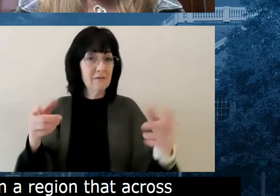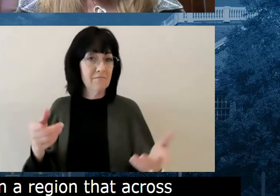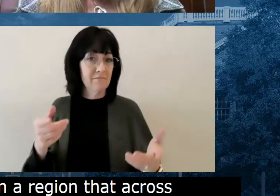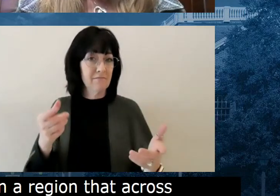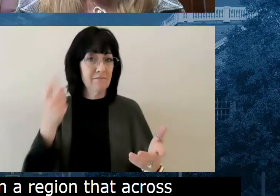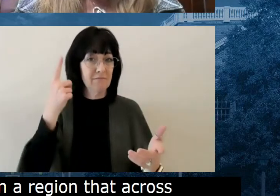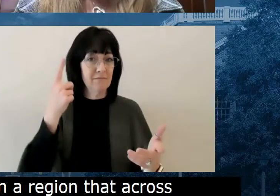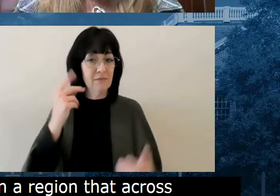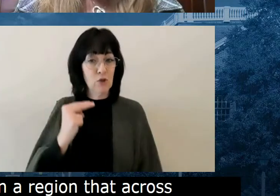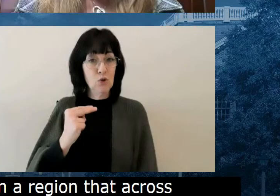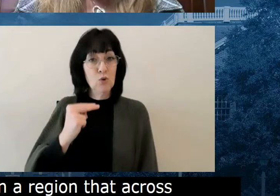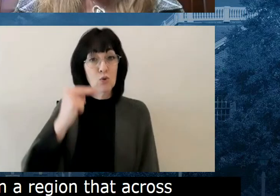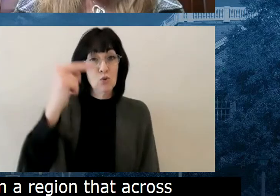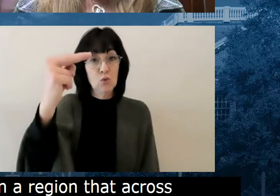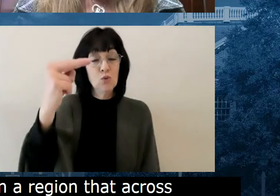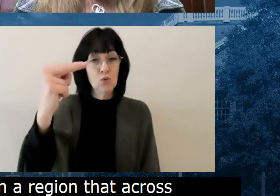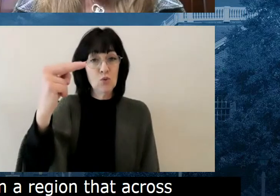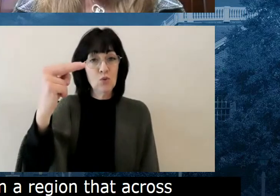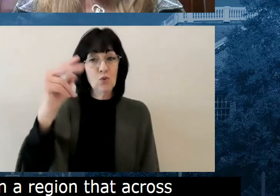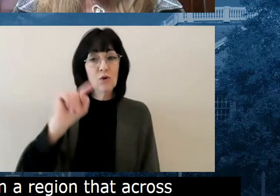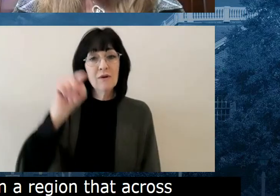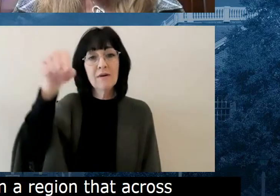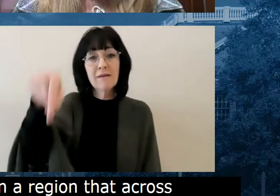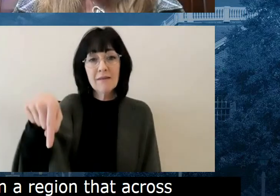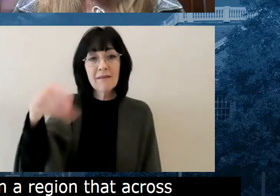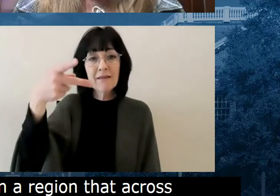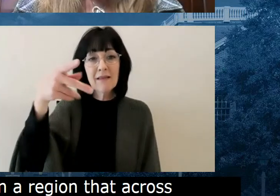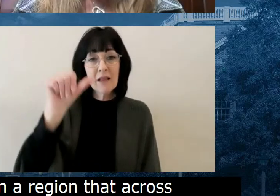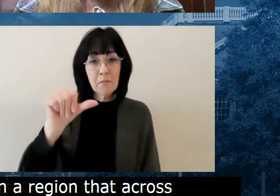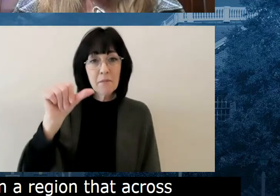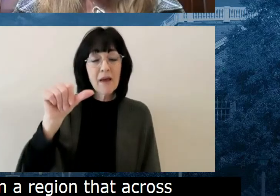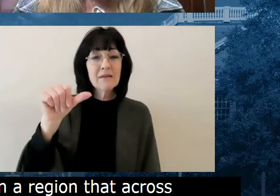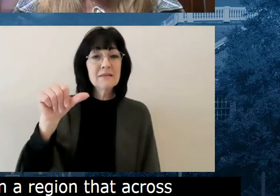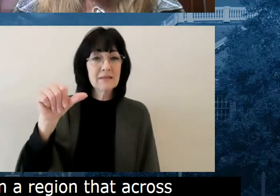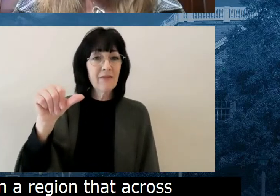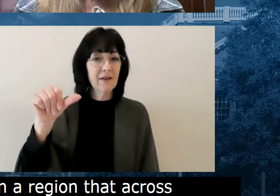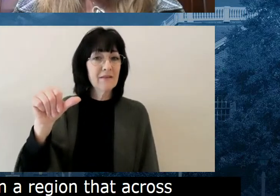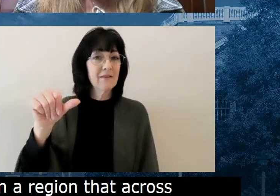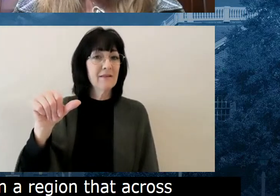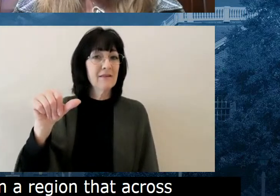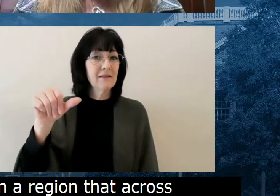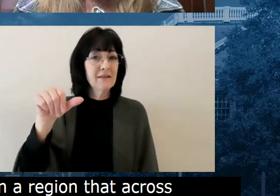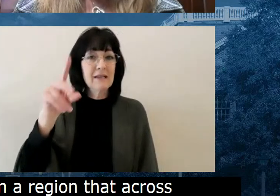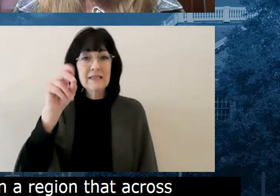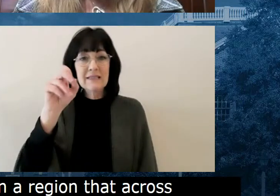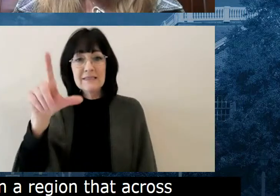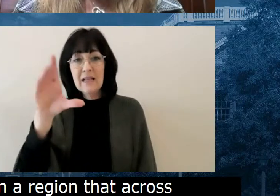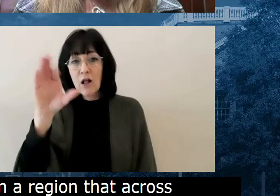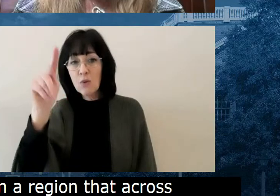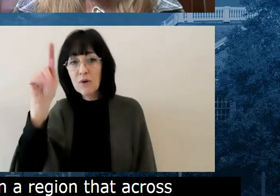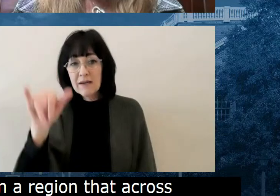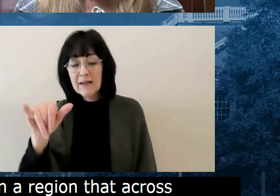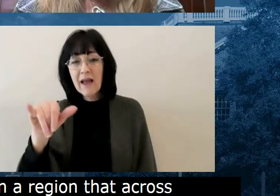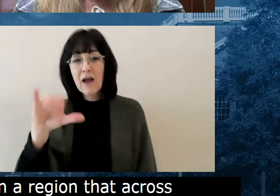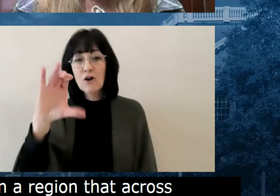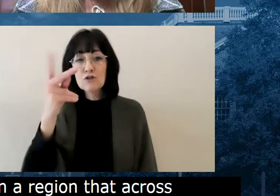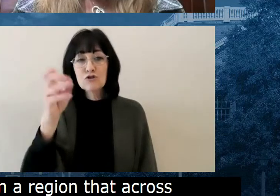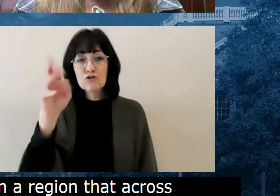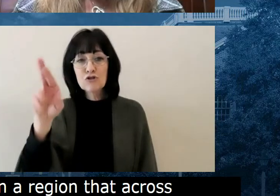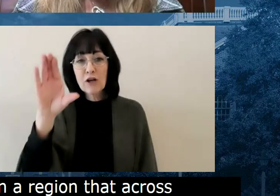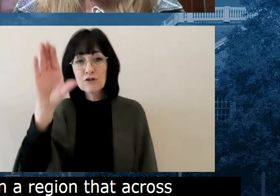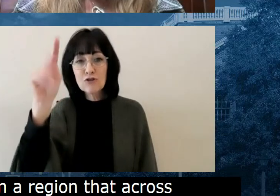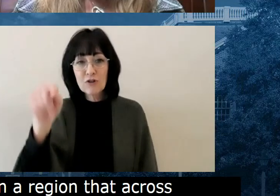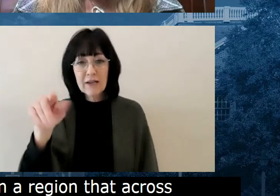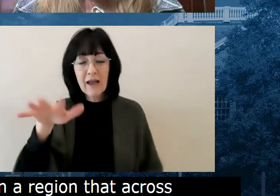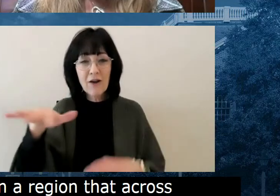around Newcastle County, in the Claymont and Delaware County way, Chester County, Hockessin area, and